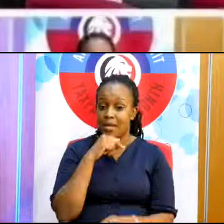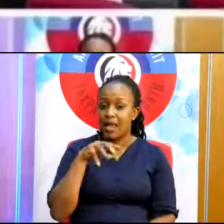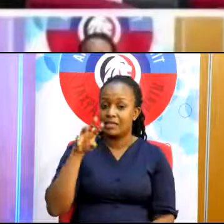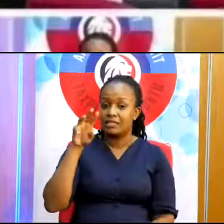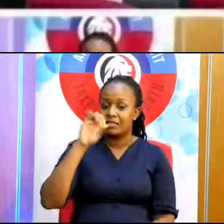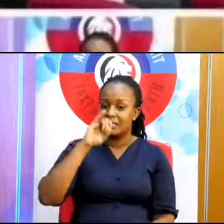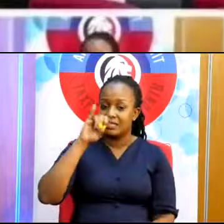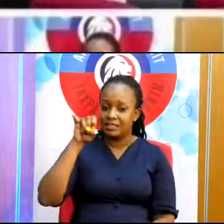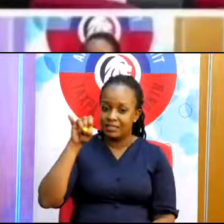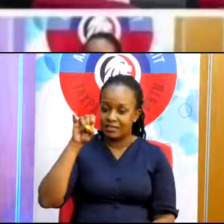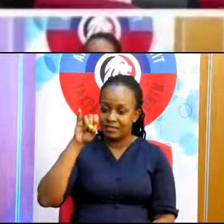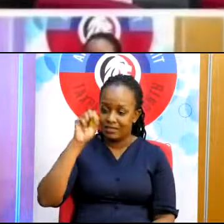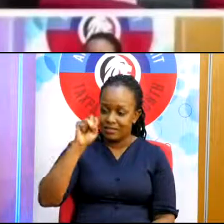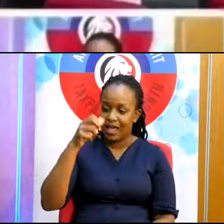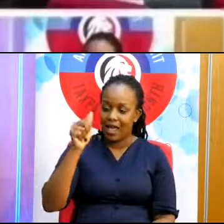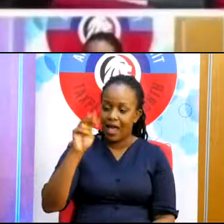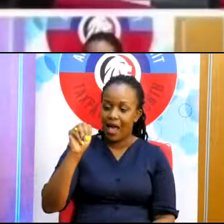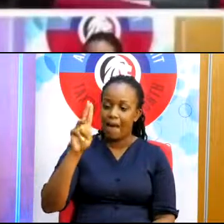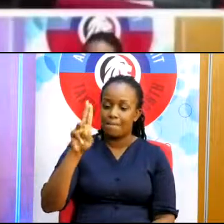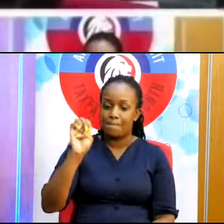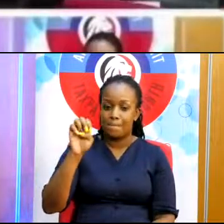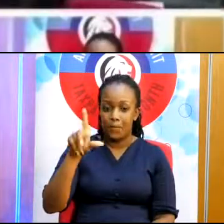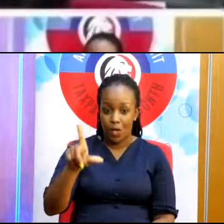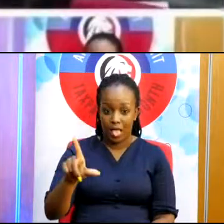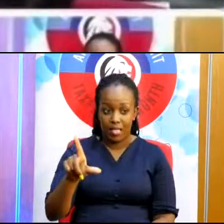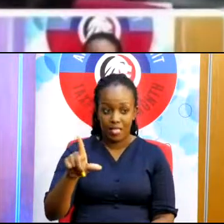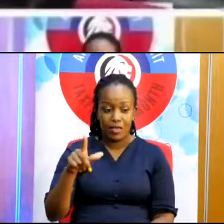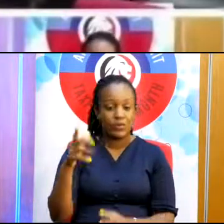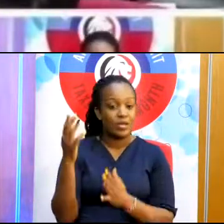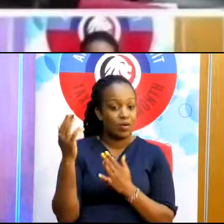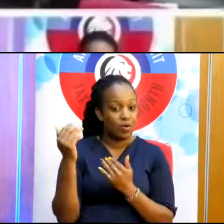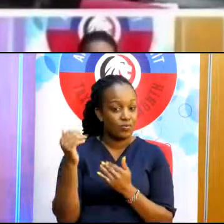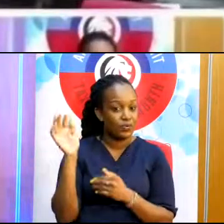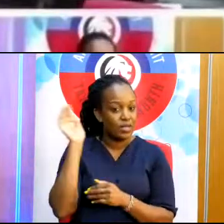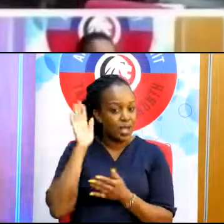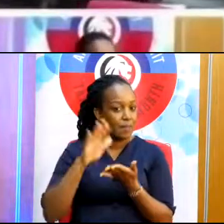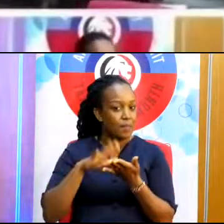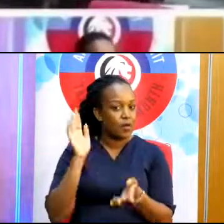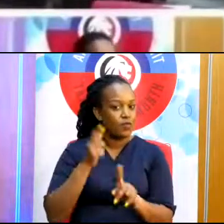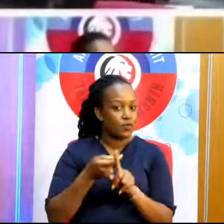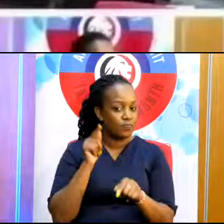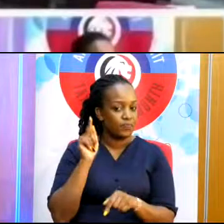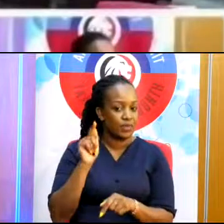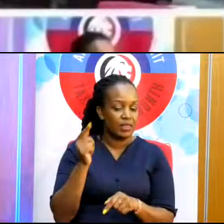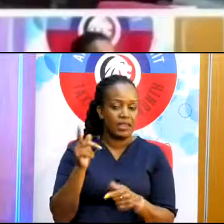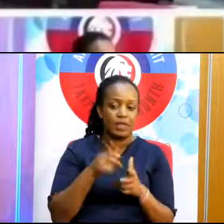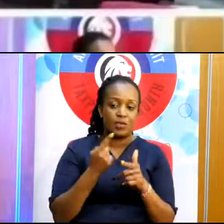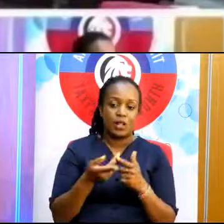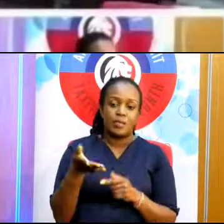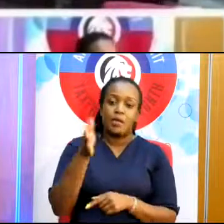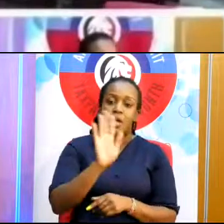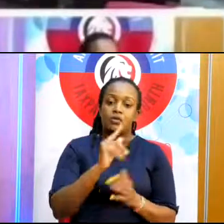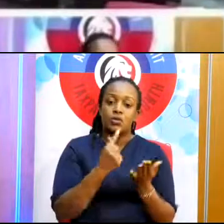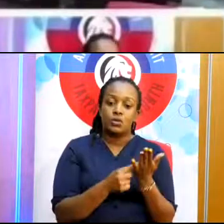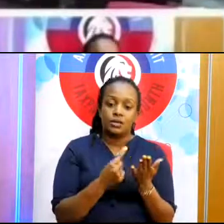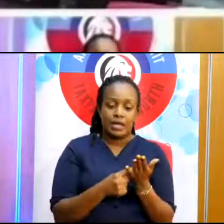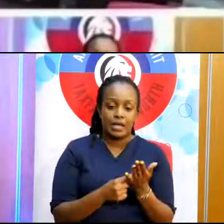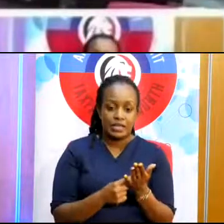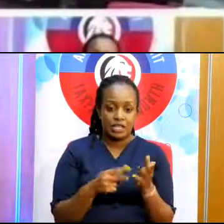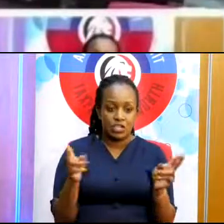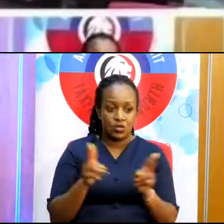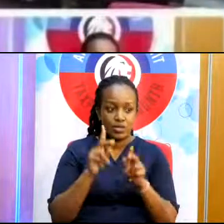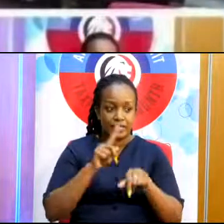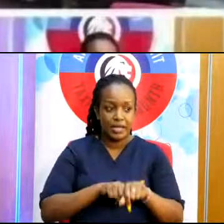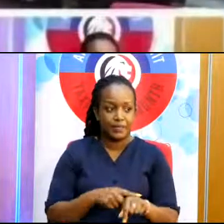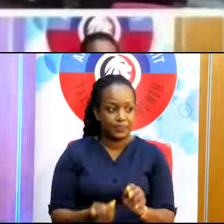Authority from Sierra Leone. Interesting perspectives we hope to hear from there. We will come back to Uganda in a moment.